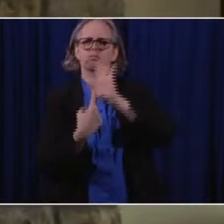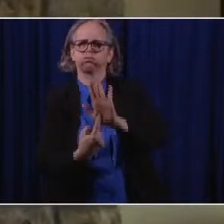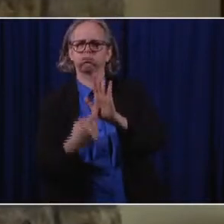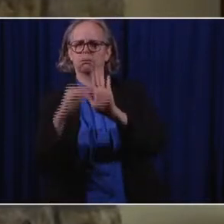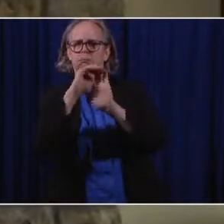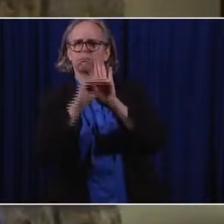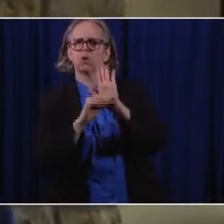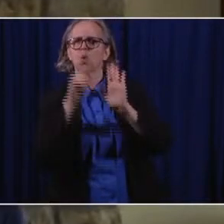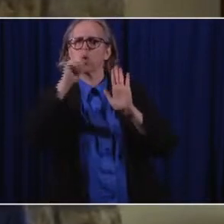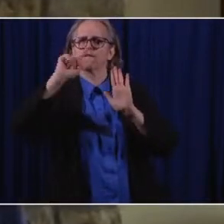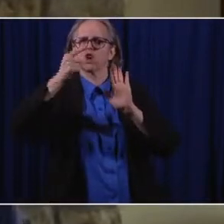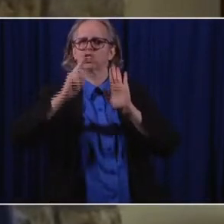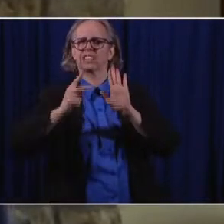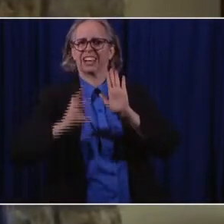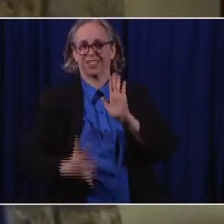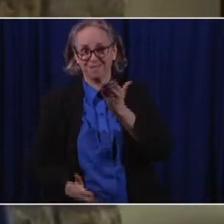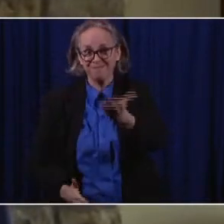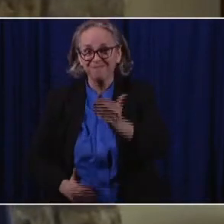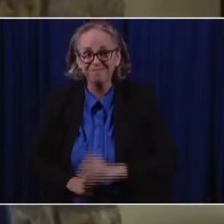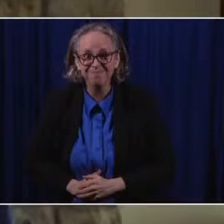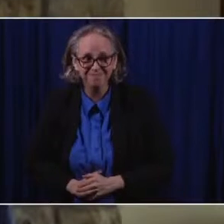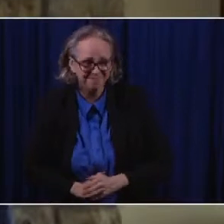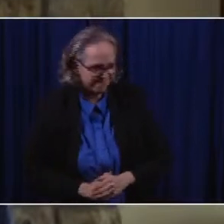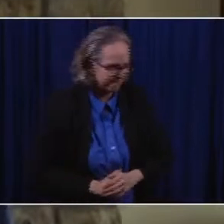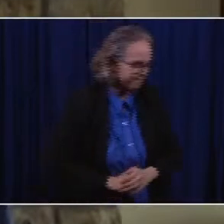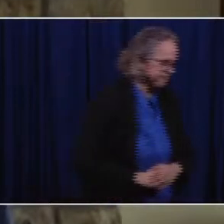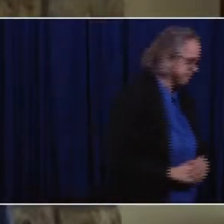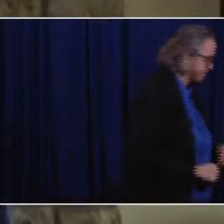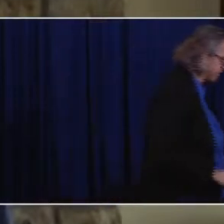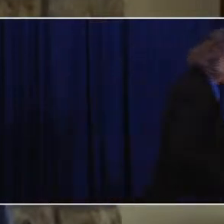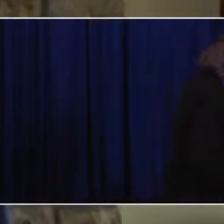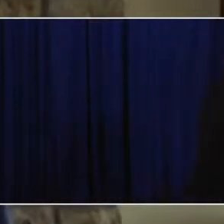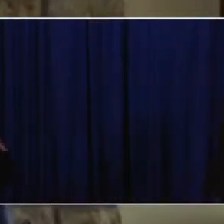question is from Jeff Reddick at WSYX in Columbus.